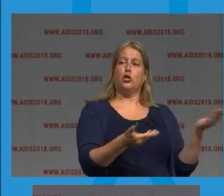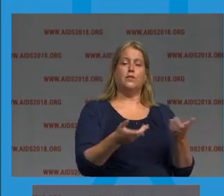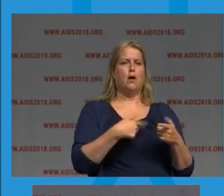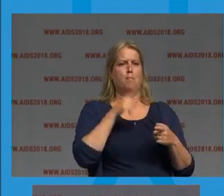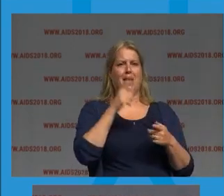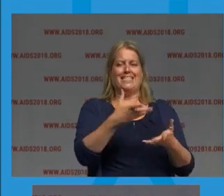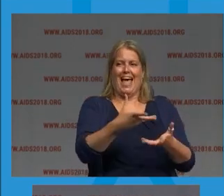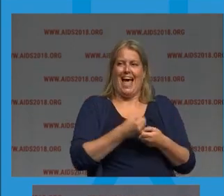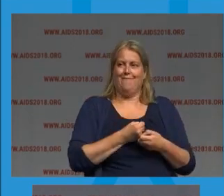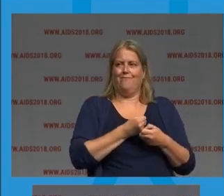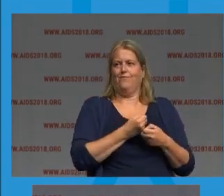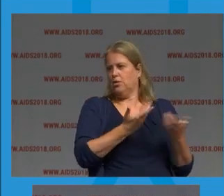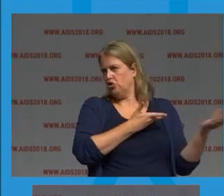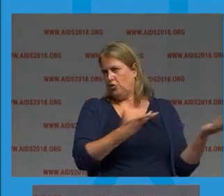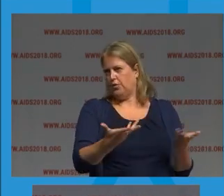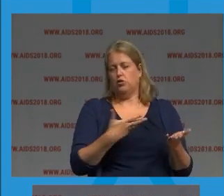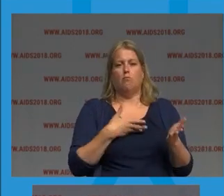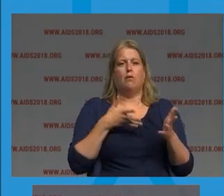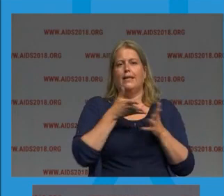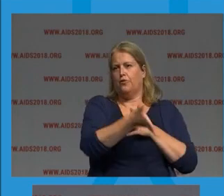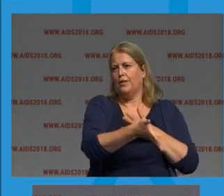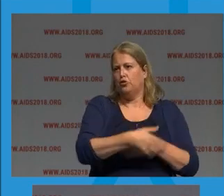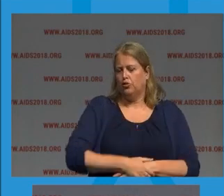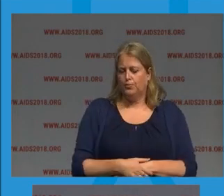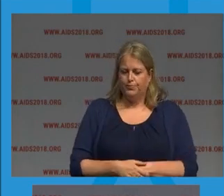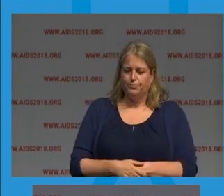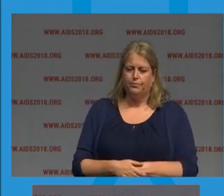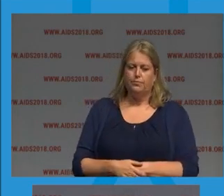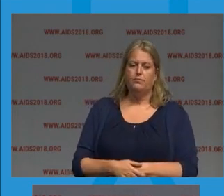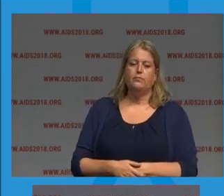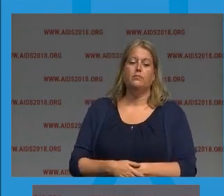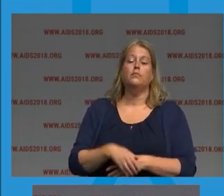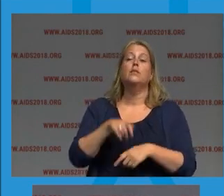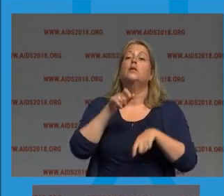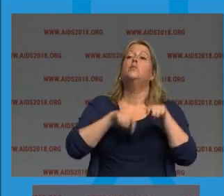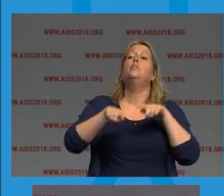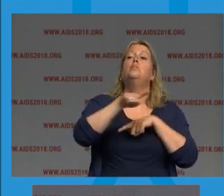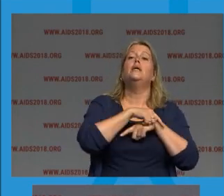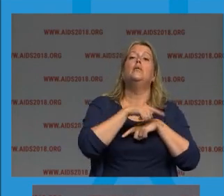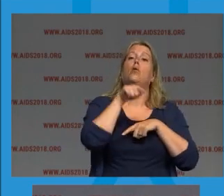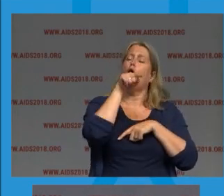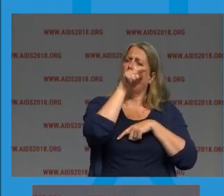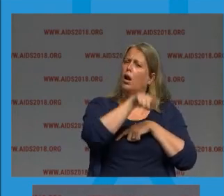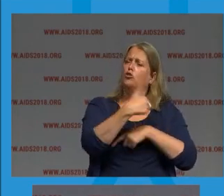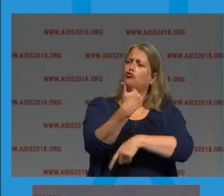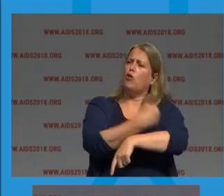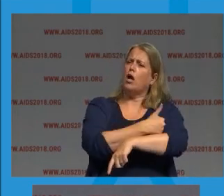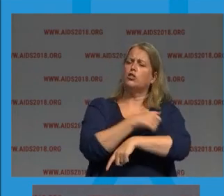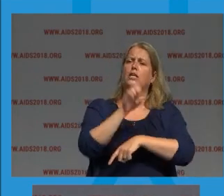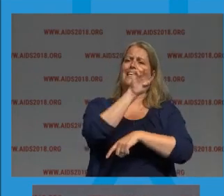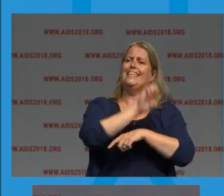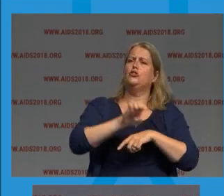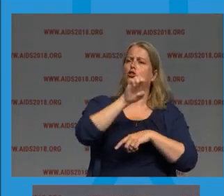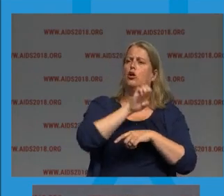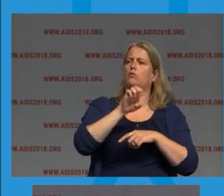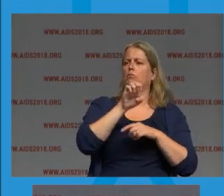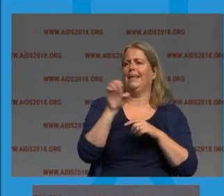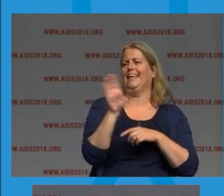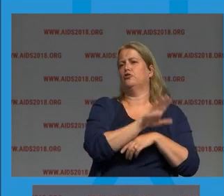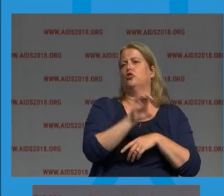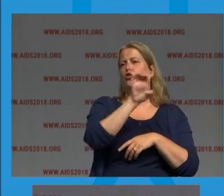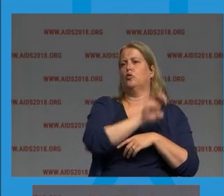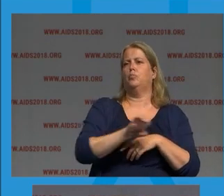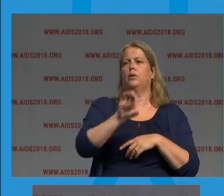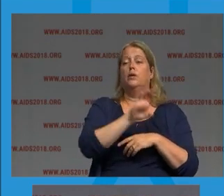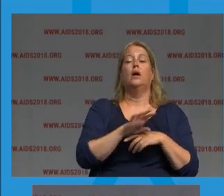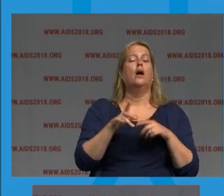really intense interventions. In terms of people who inject drugs in Eastern Europe, I think it is clear that we are not talking about parallel